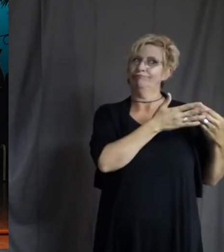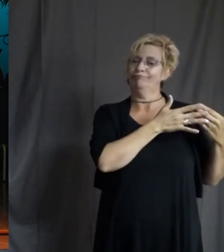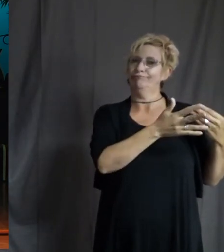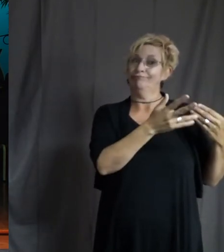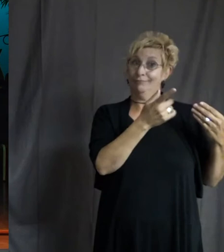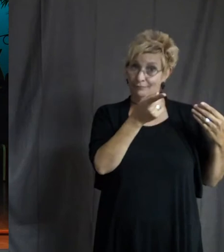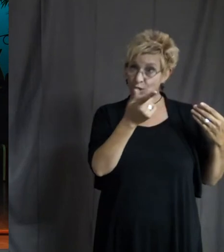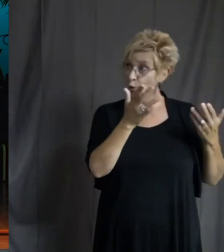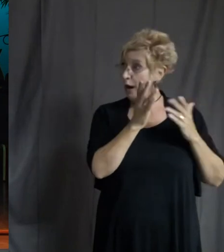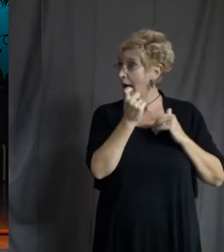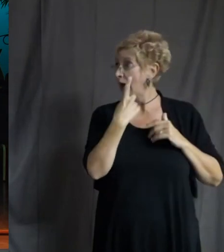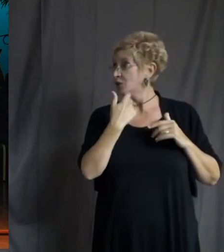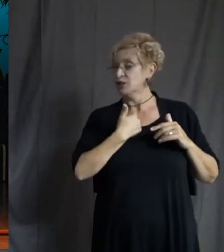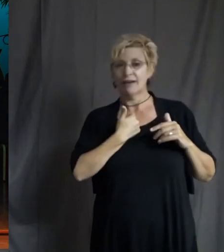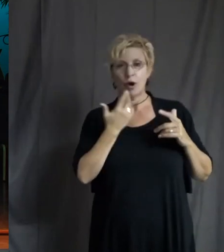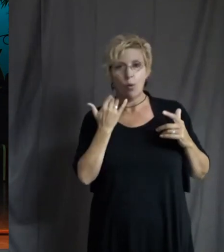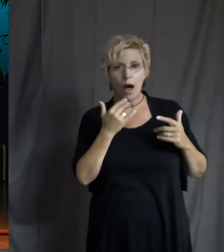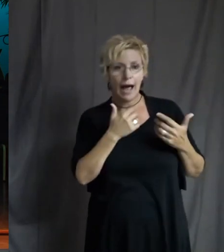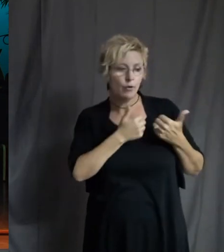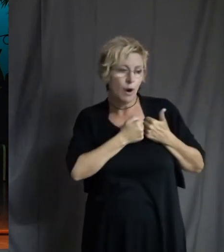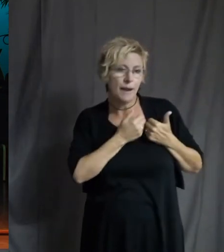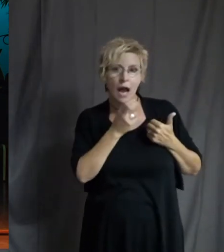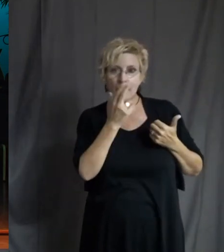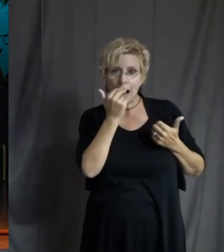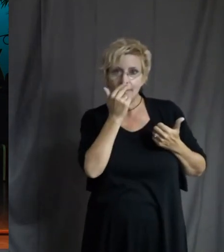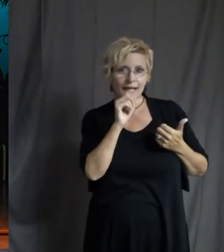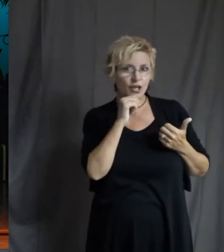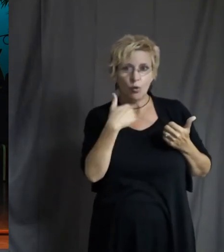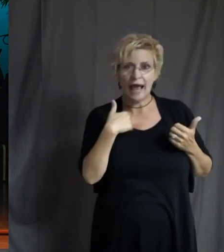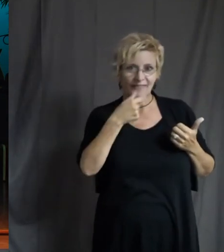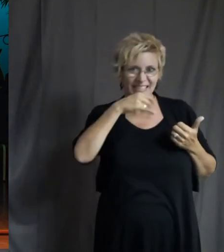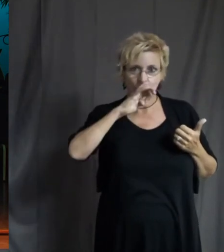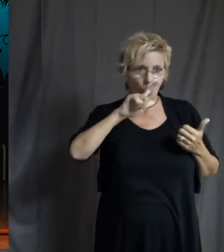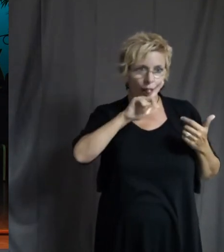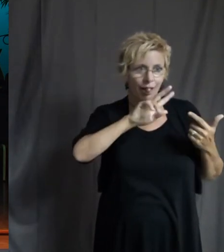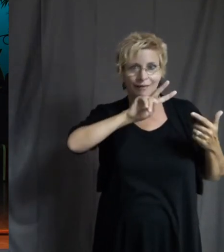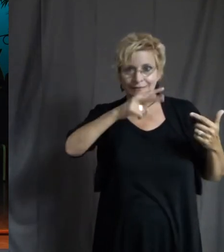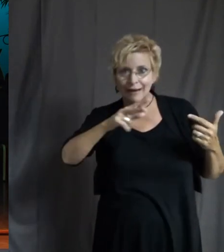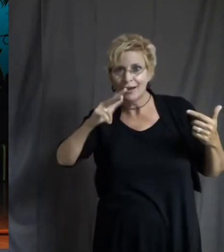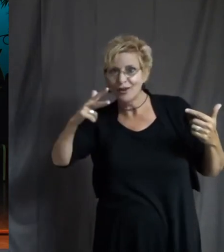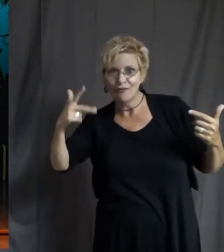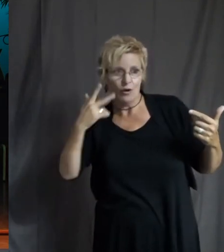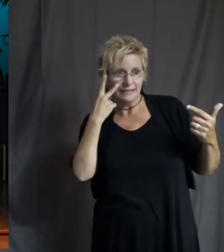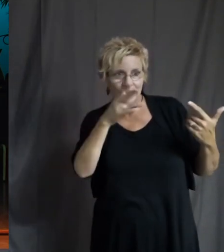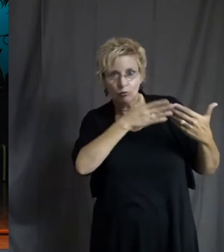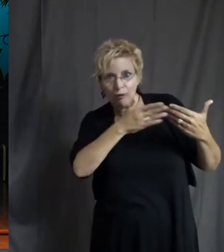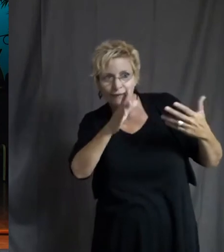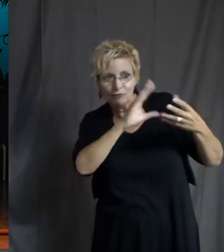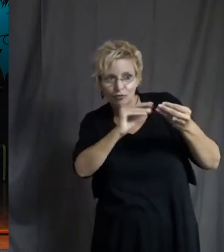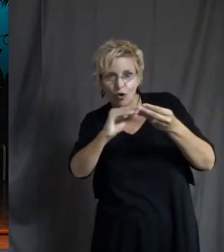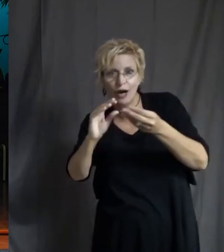happily ever after. Have you ever asked yourself why romantic comedies don't